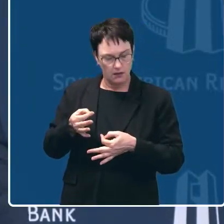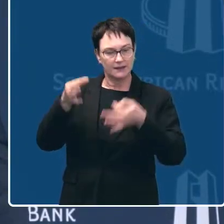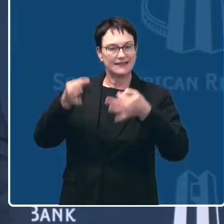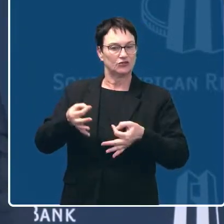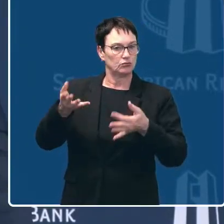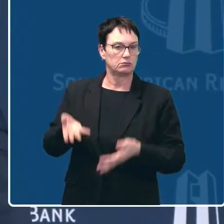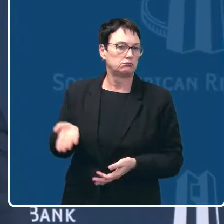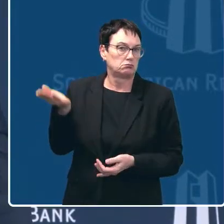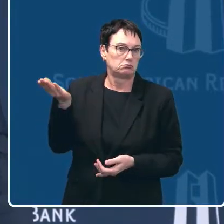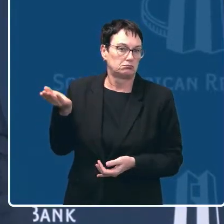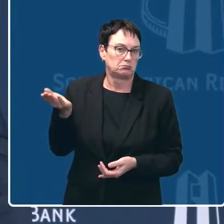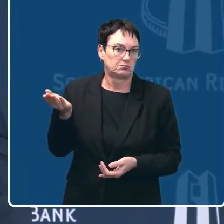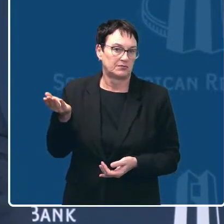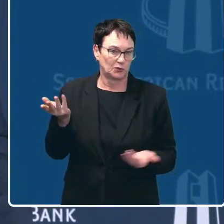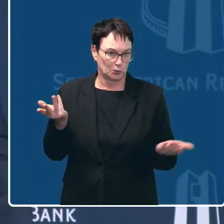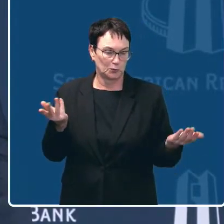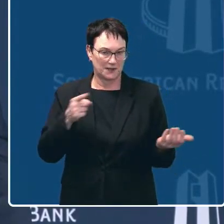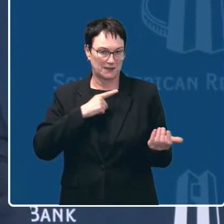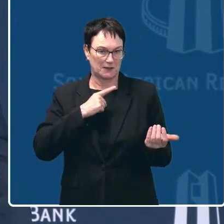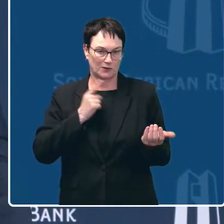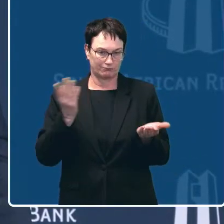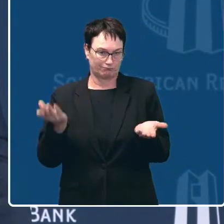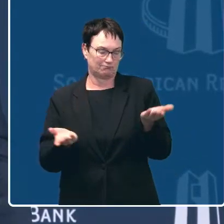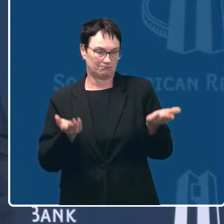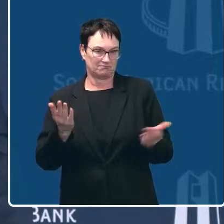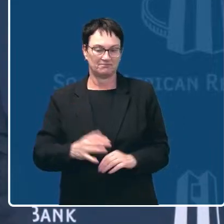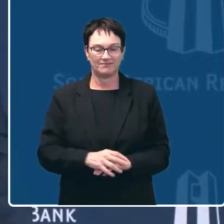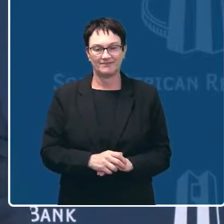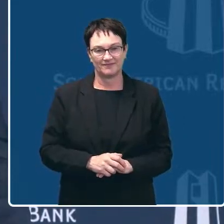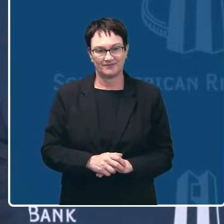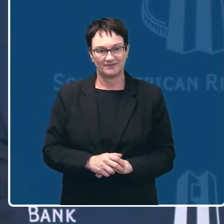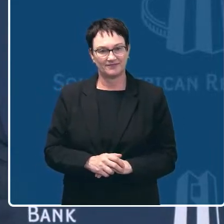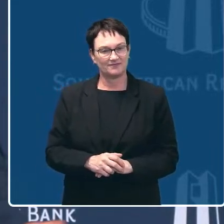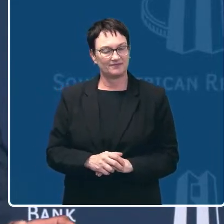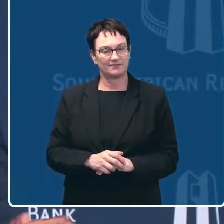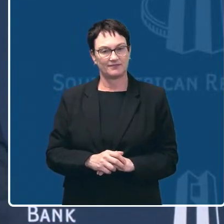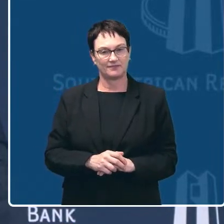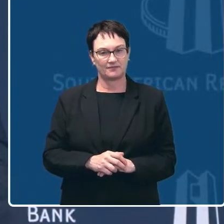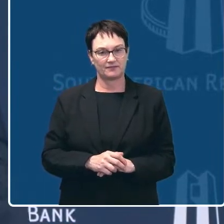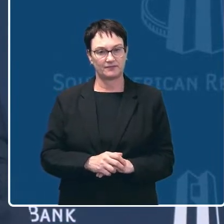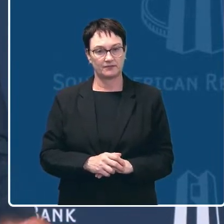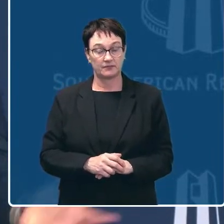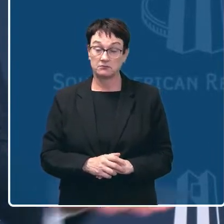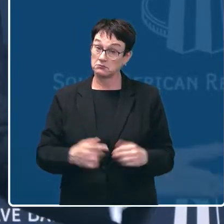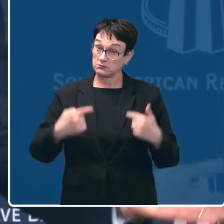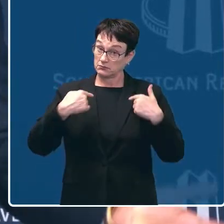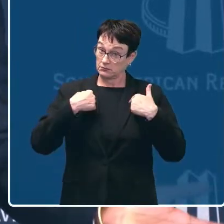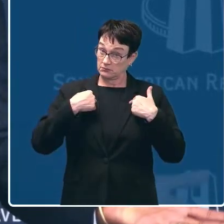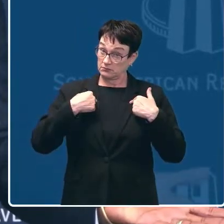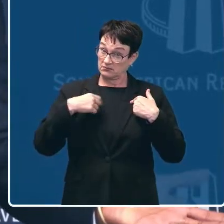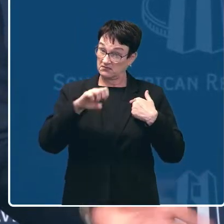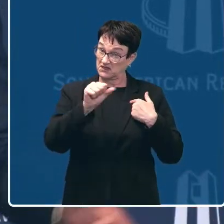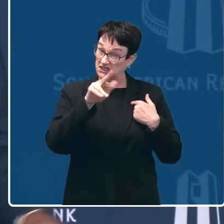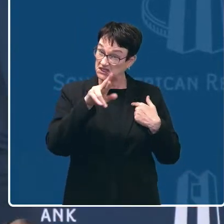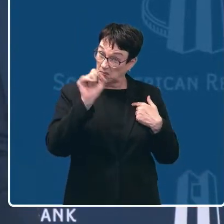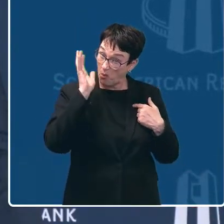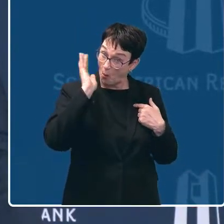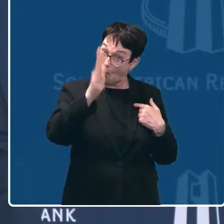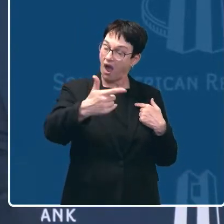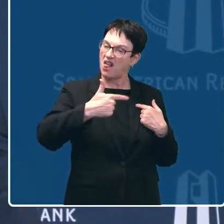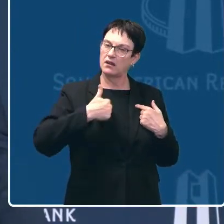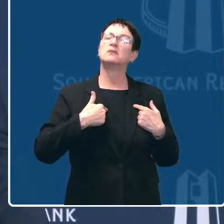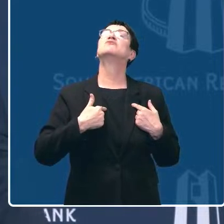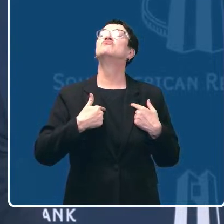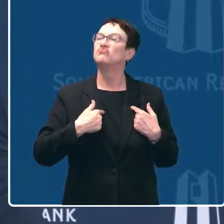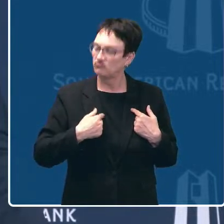decisions, and that's what you would have. Would SARB go it alone? Of course we can go it alone.